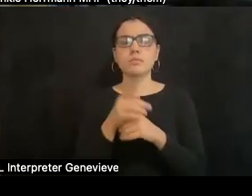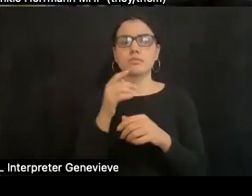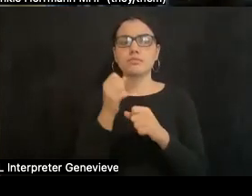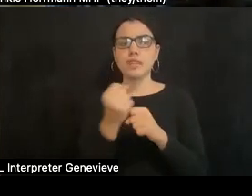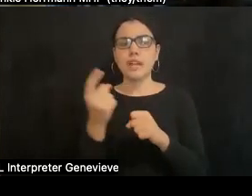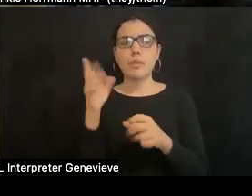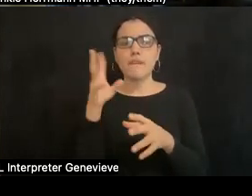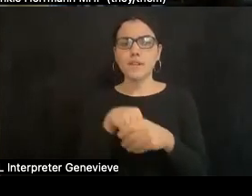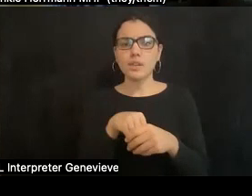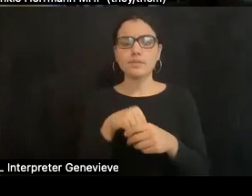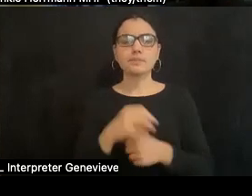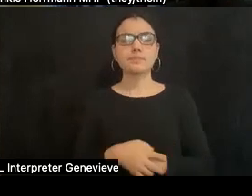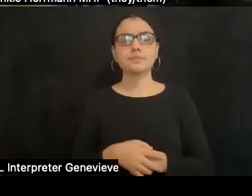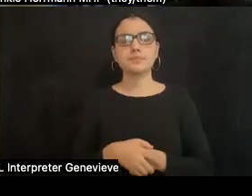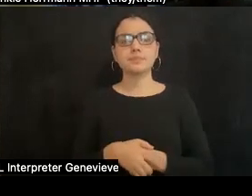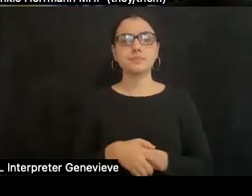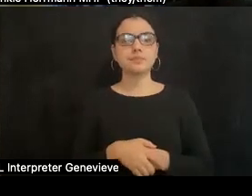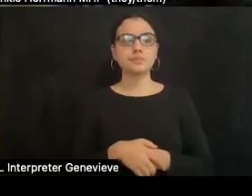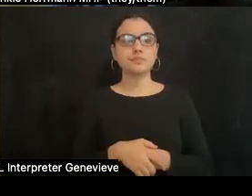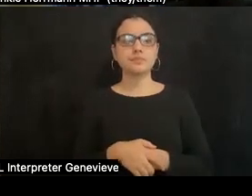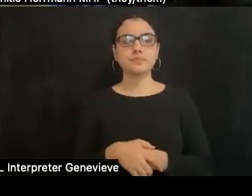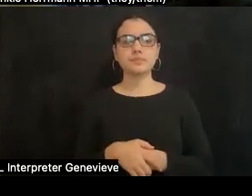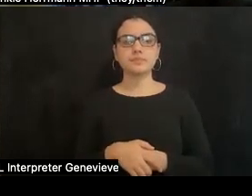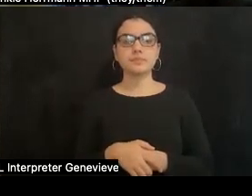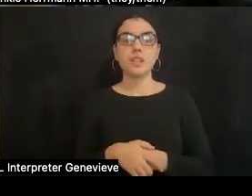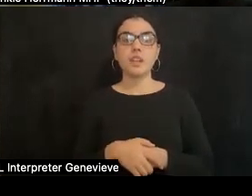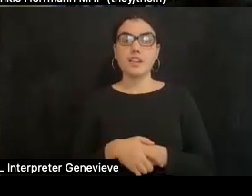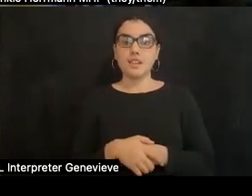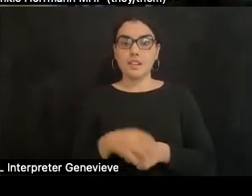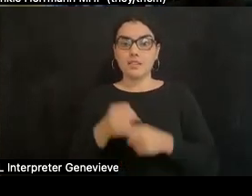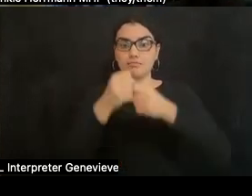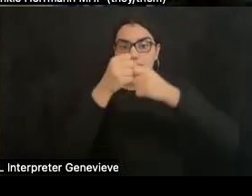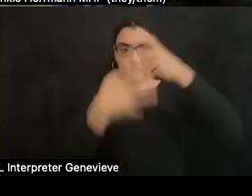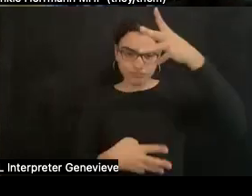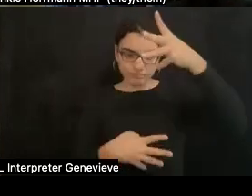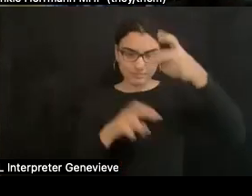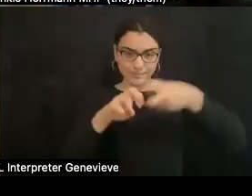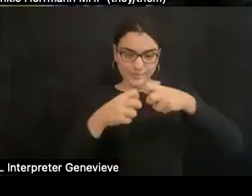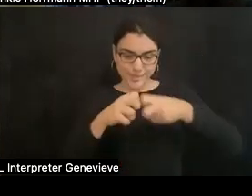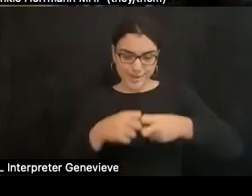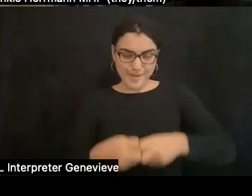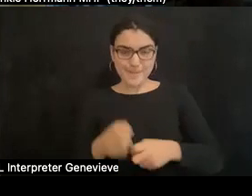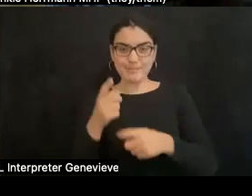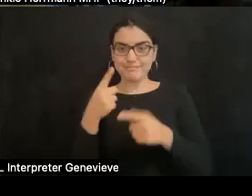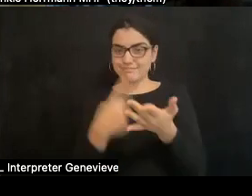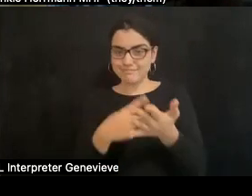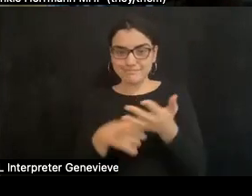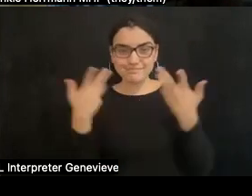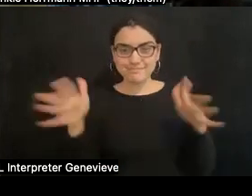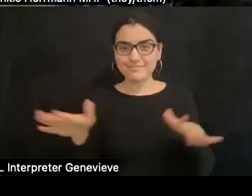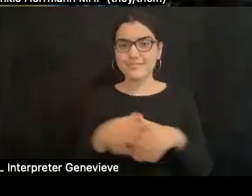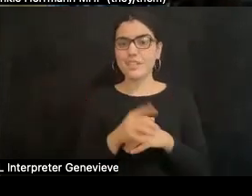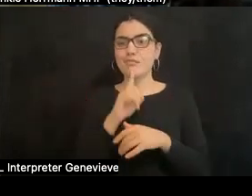participating. I appreciate it. Okay, so with all the problems that we just discussed, all the kind of like